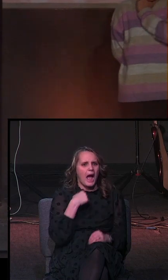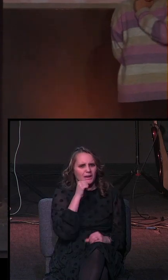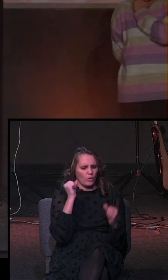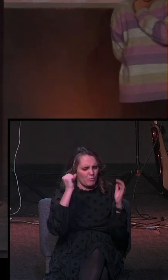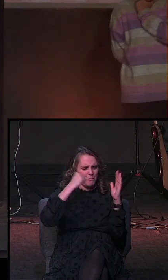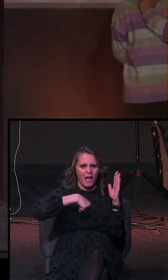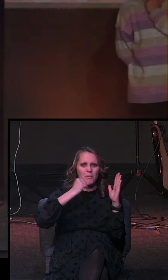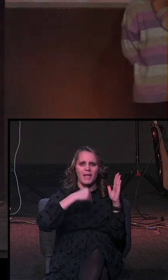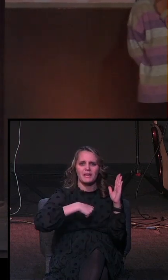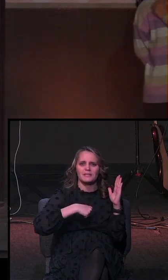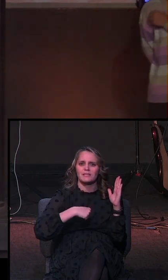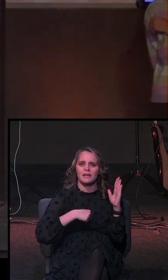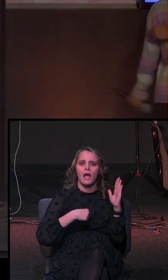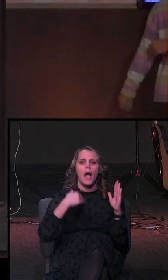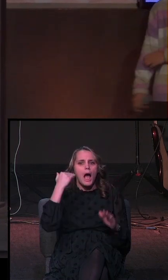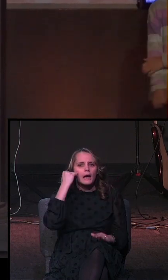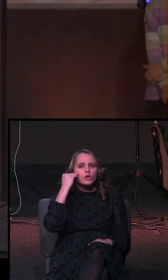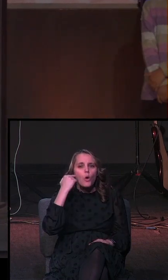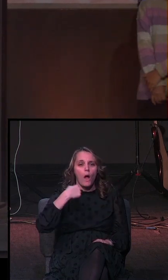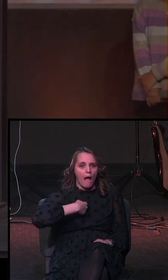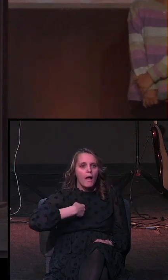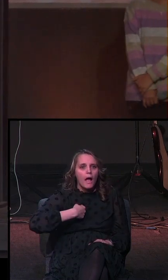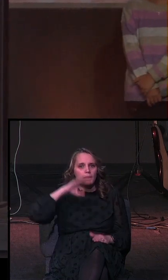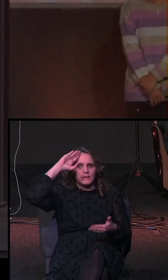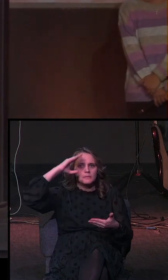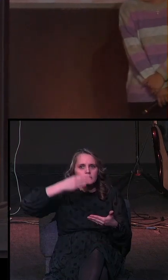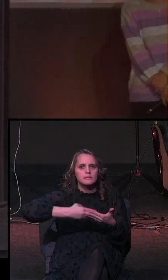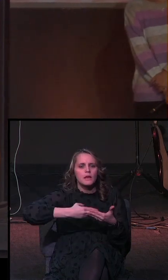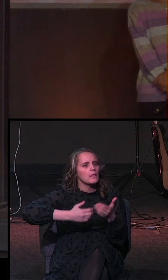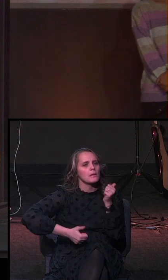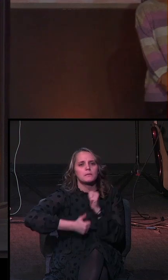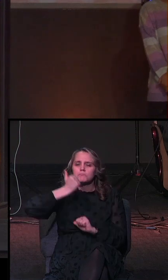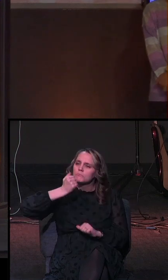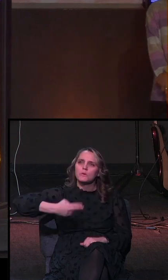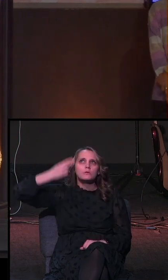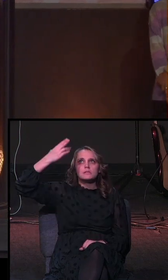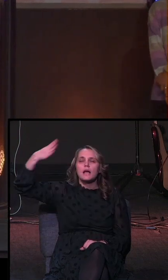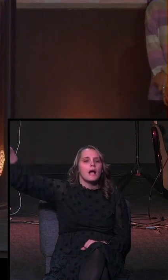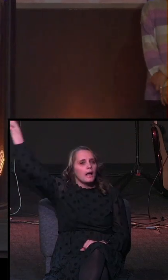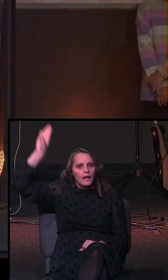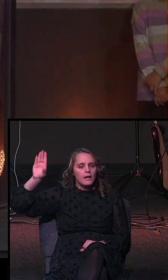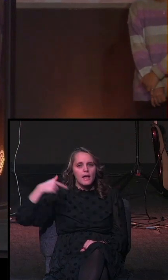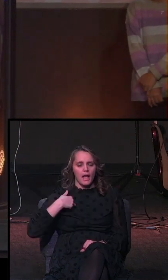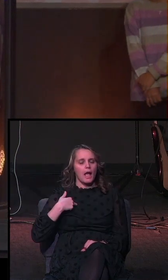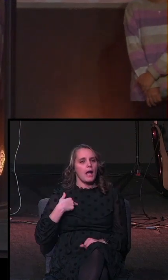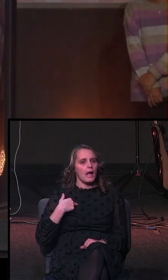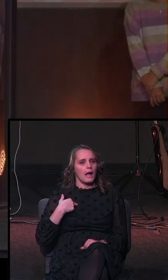because I know I am a son of the Most High God and I was worth dying for. Do you get that?